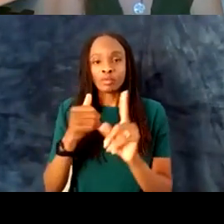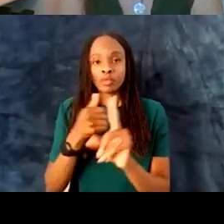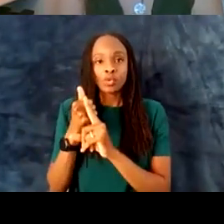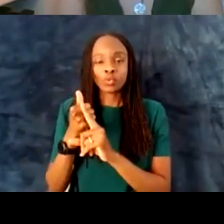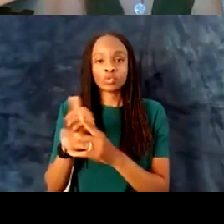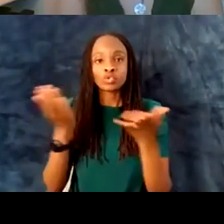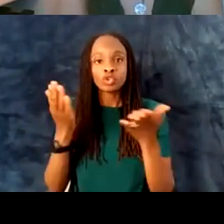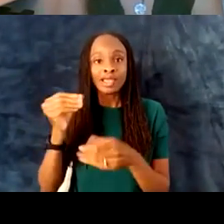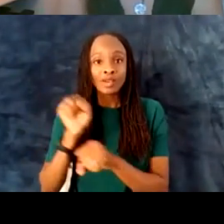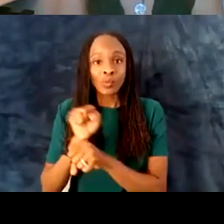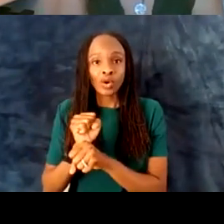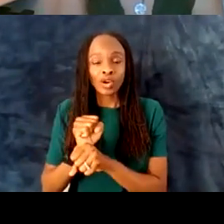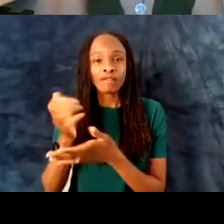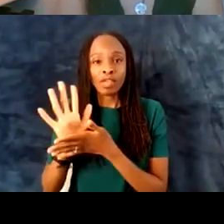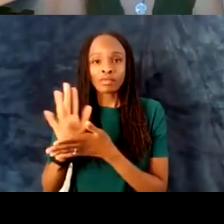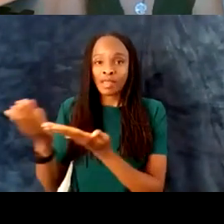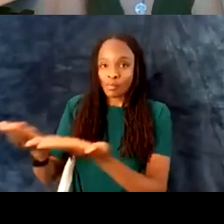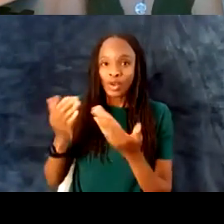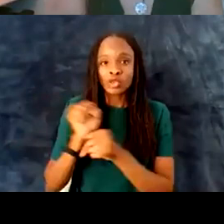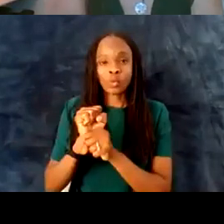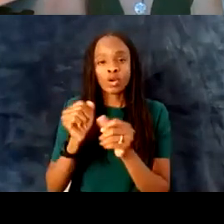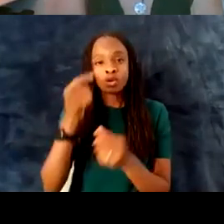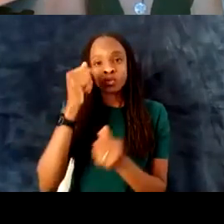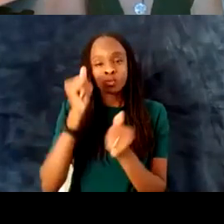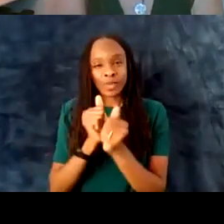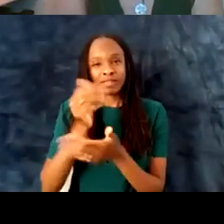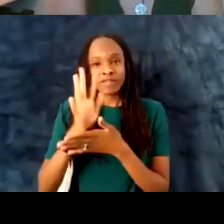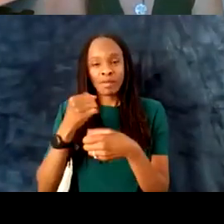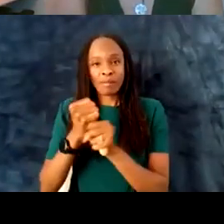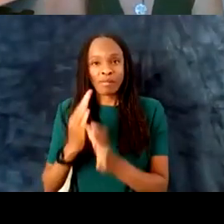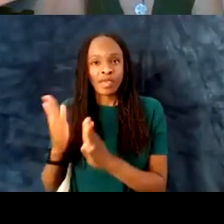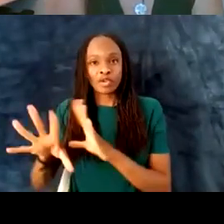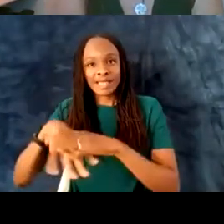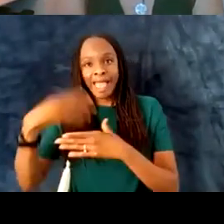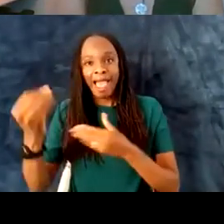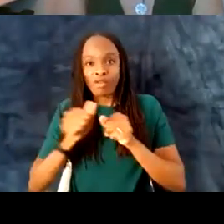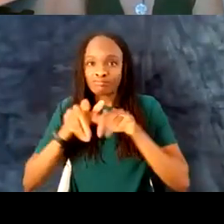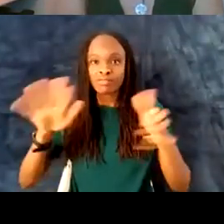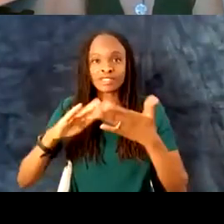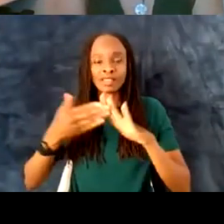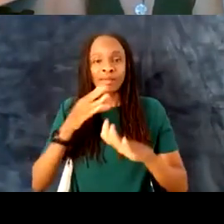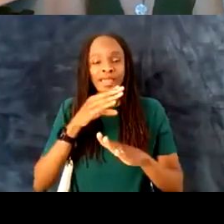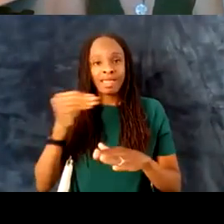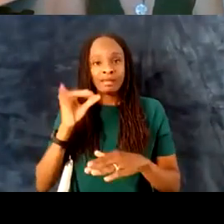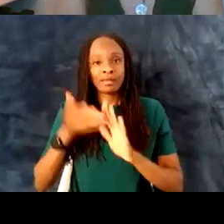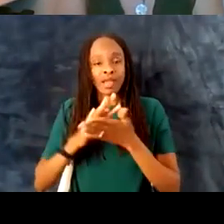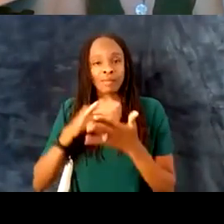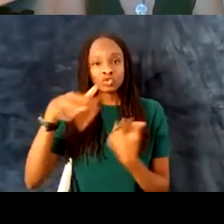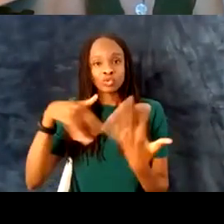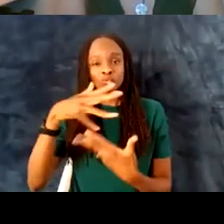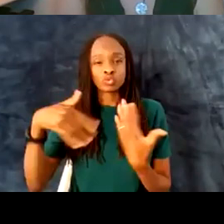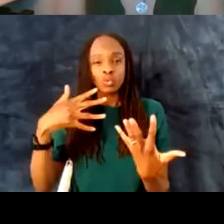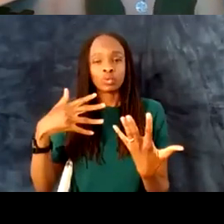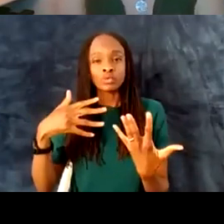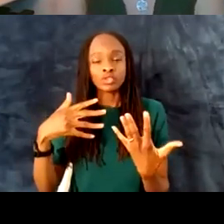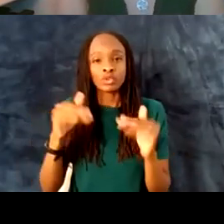work films and bring the work of filmmakers out into communities and knit them into social justice movements. You know, what is our